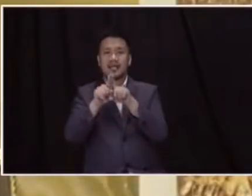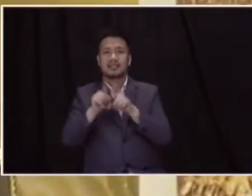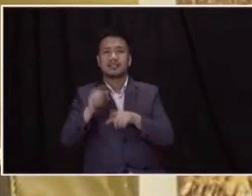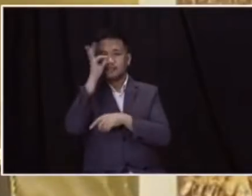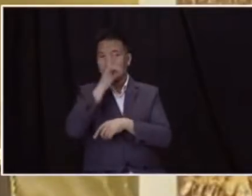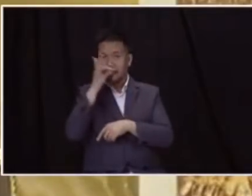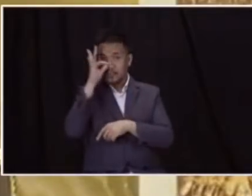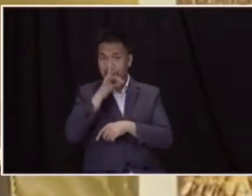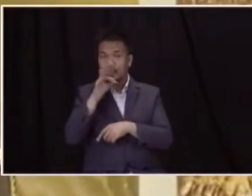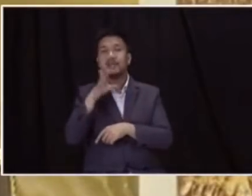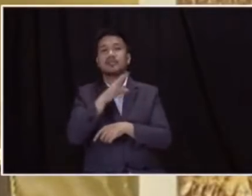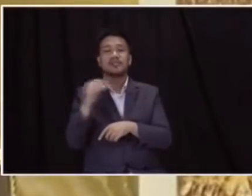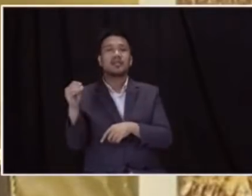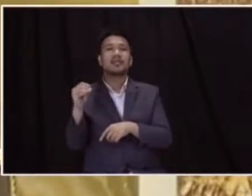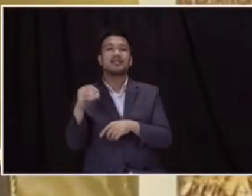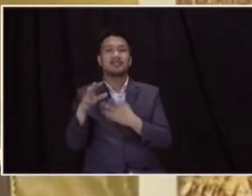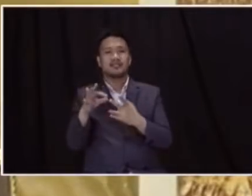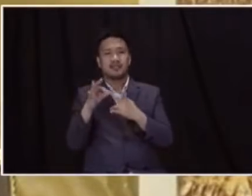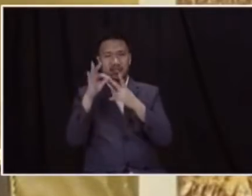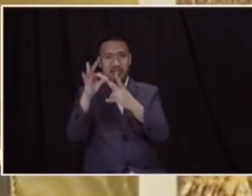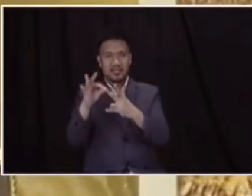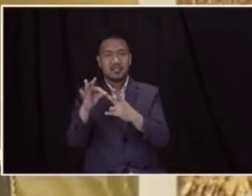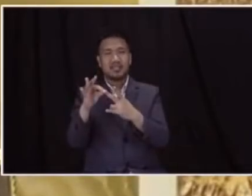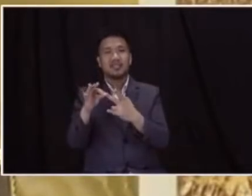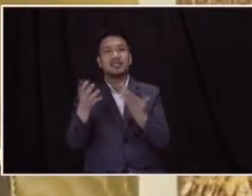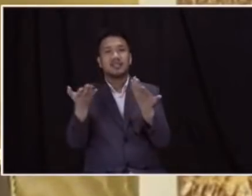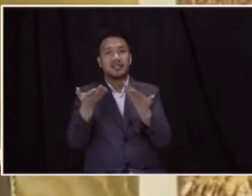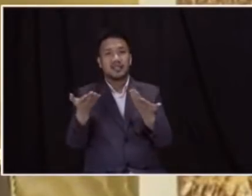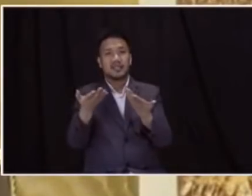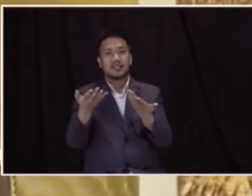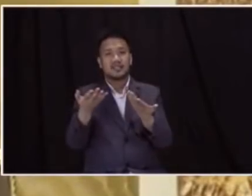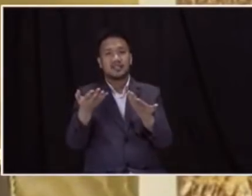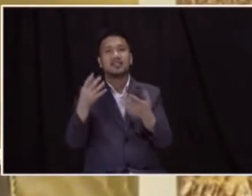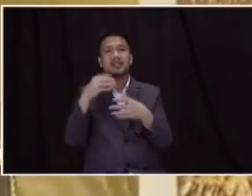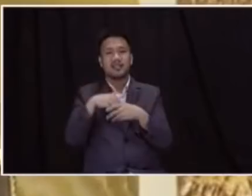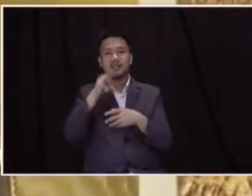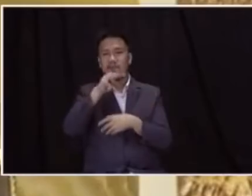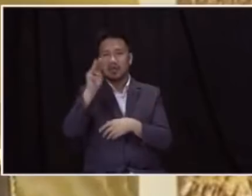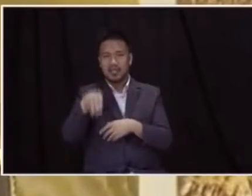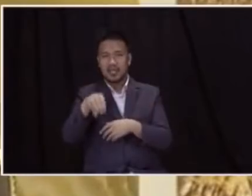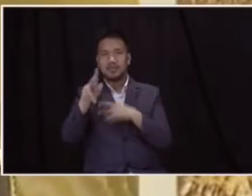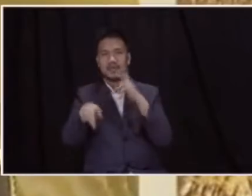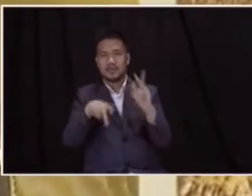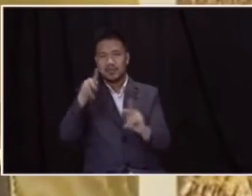Filipinos and particularly as Manileños.